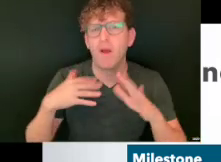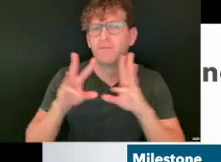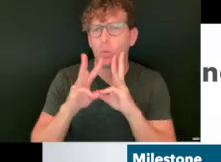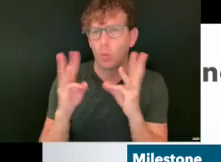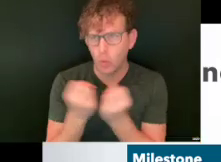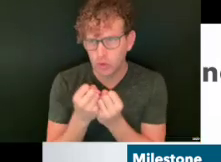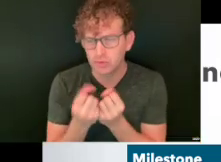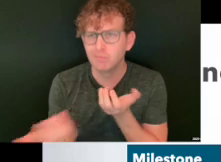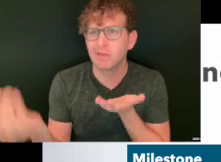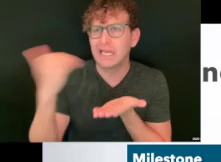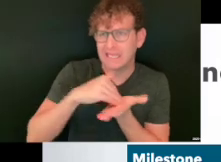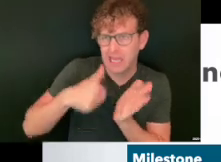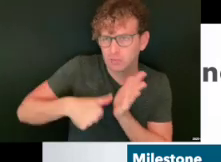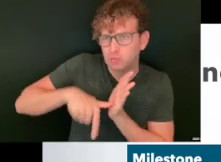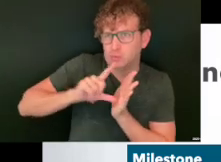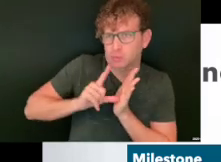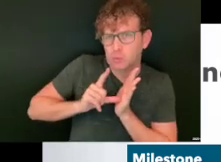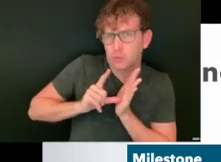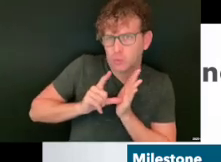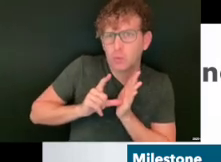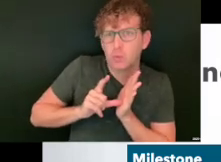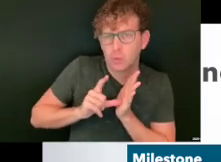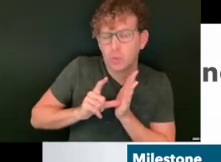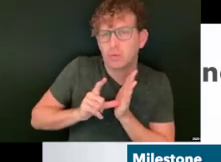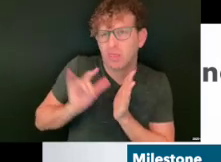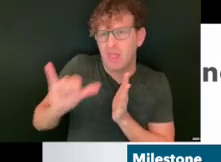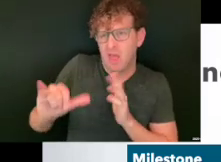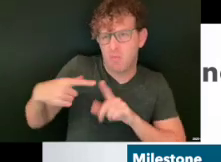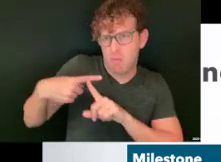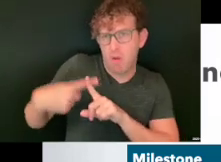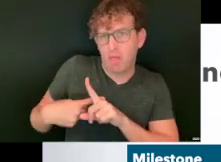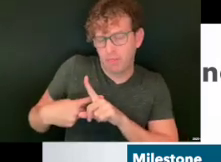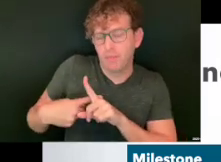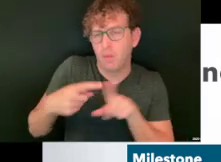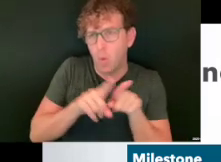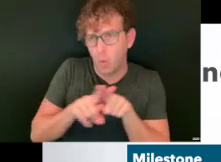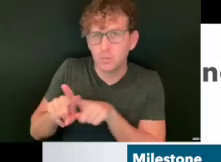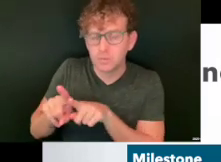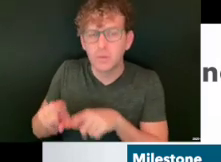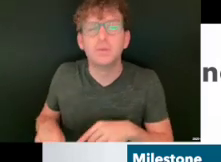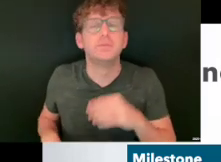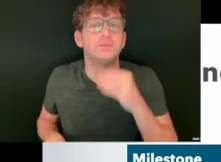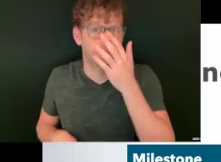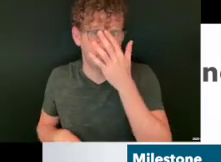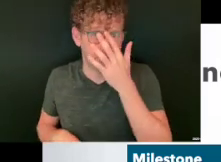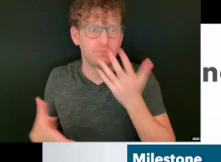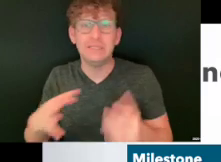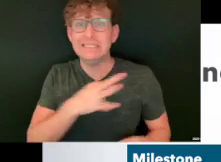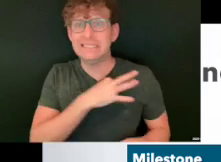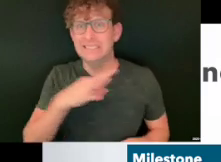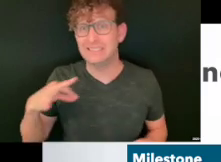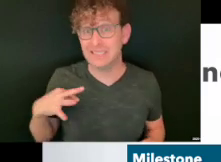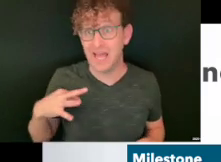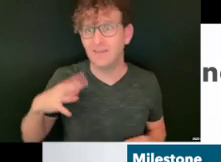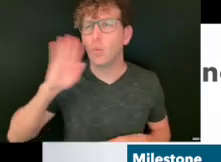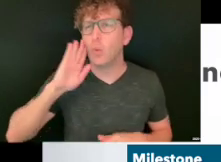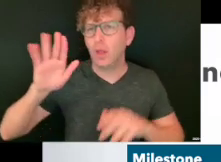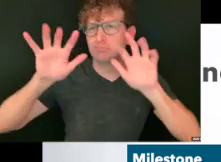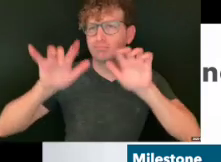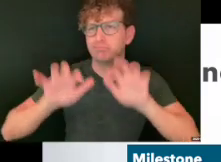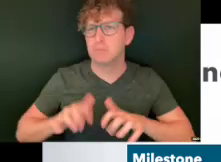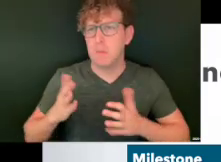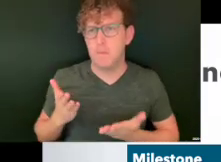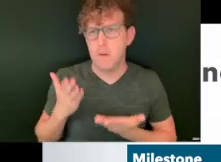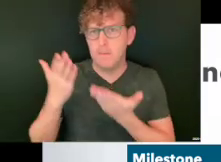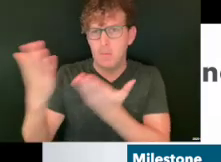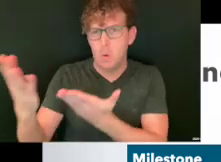10th to open up the formal 30-day public comment period for everyone to review and